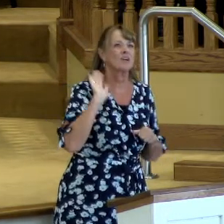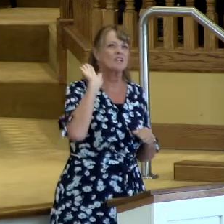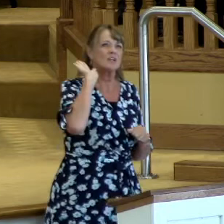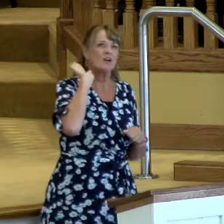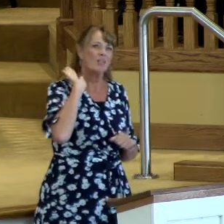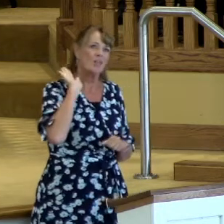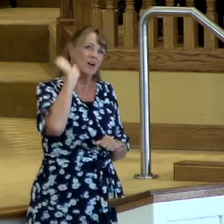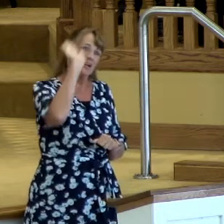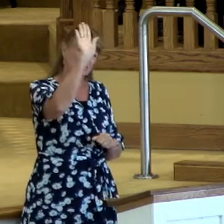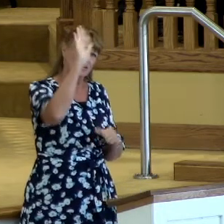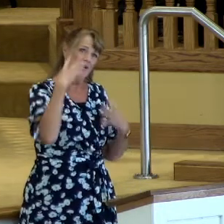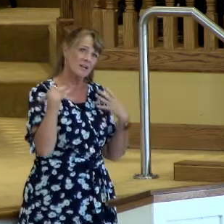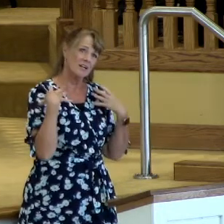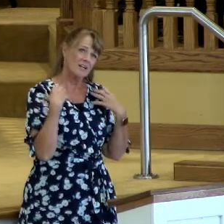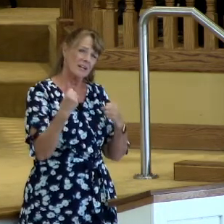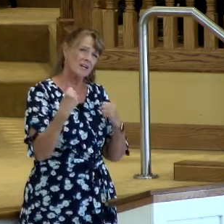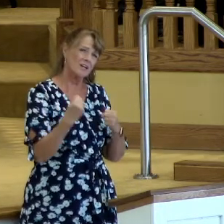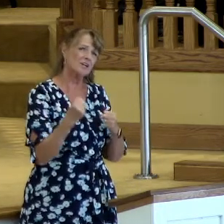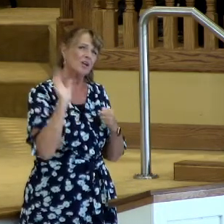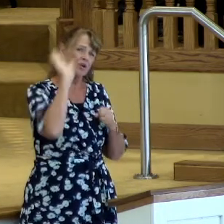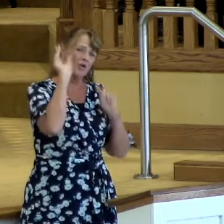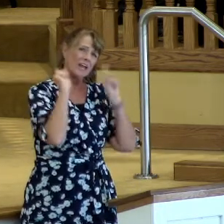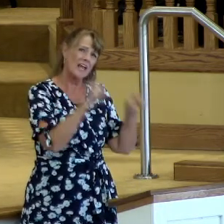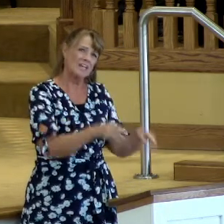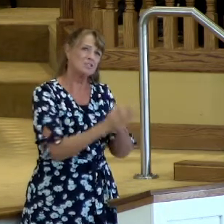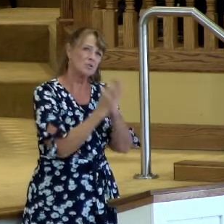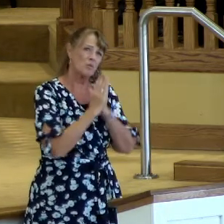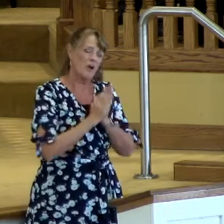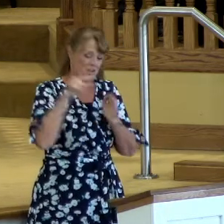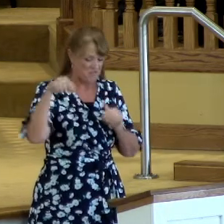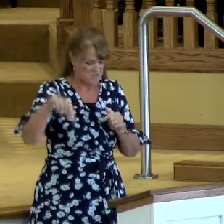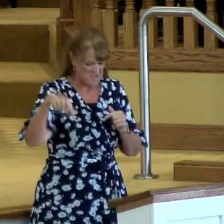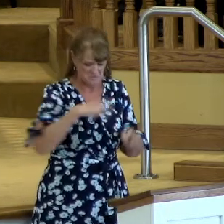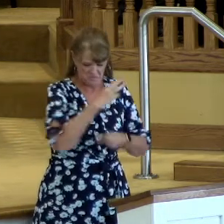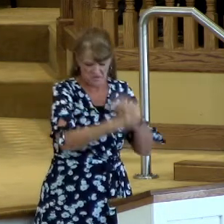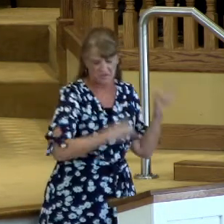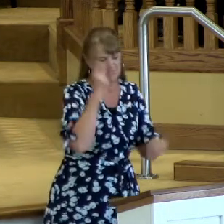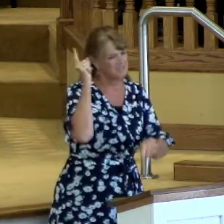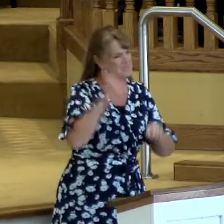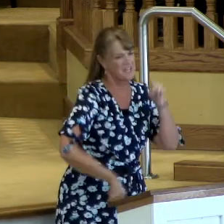a greater thirst this world can't satisfy?